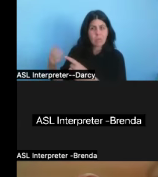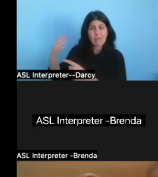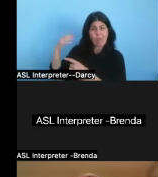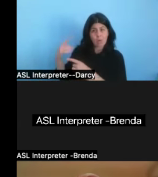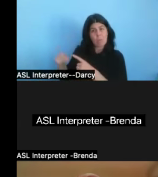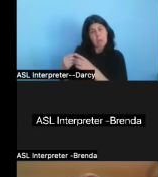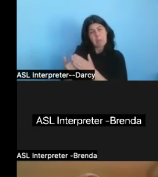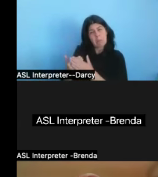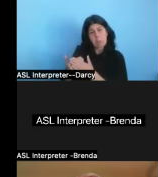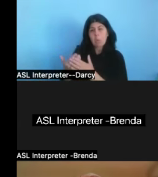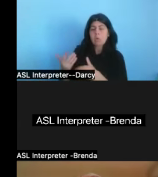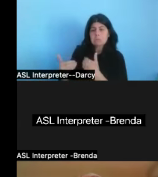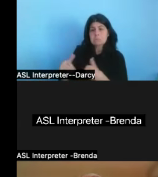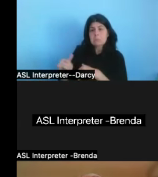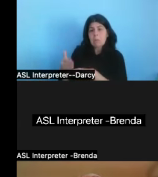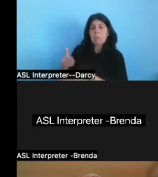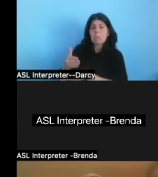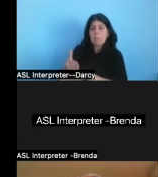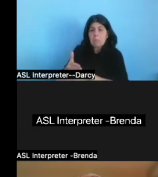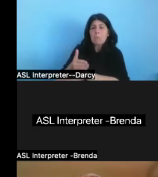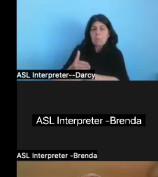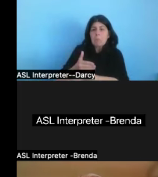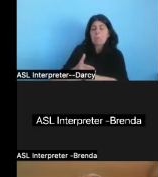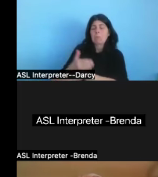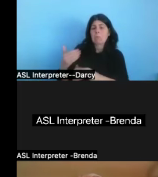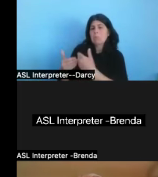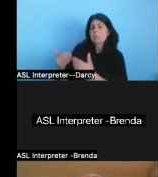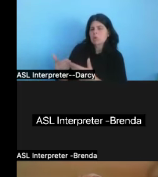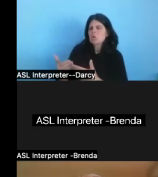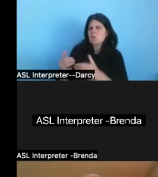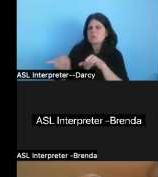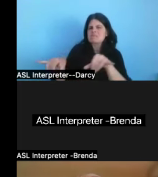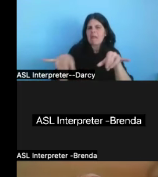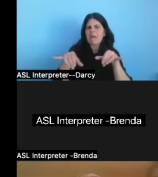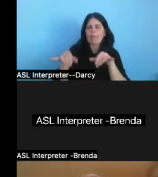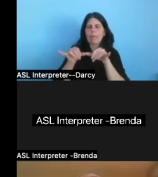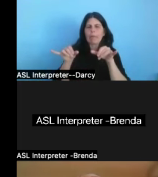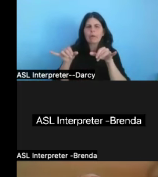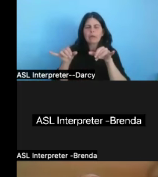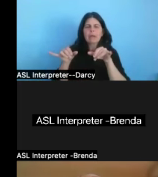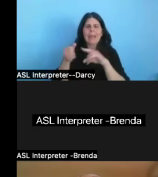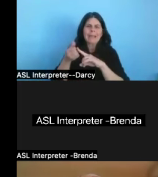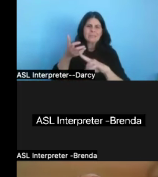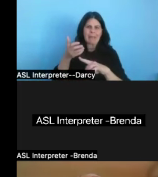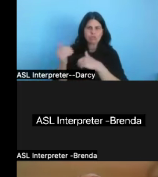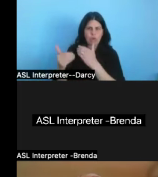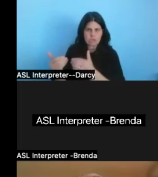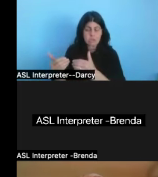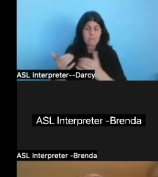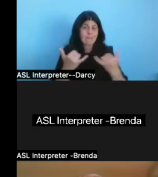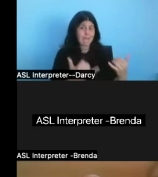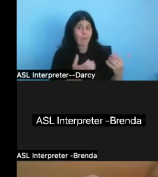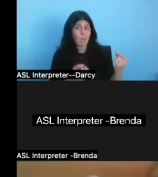being improved as we went by standard expansion processes. Now many of our